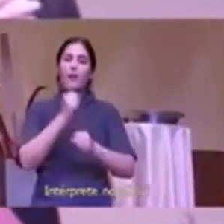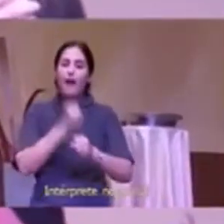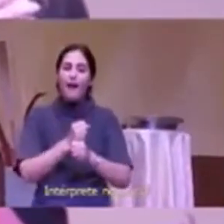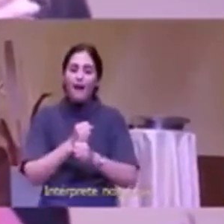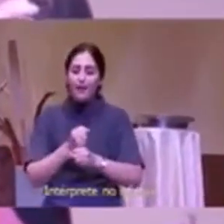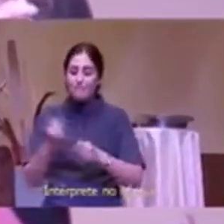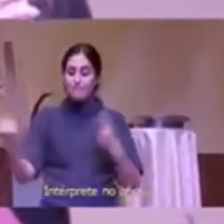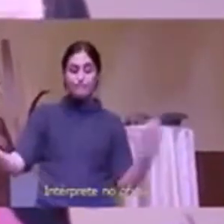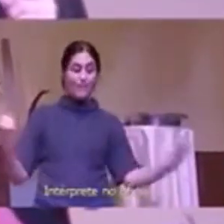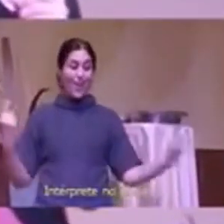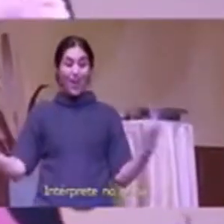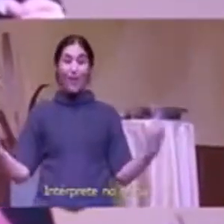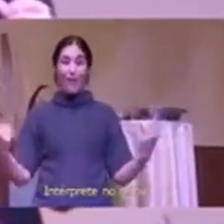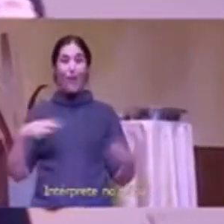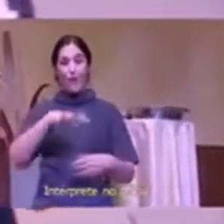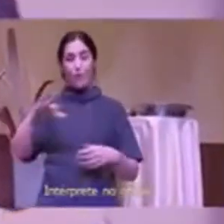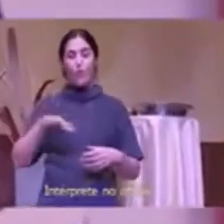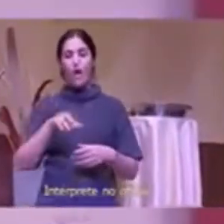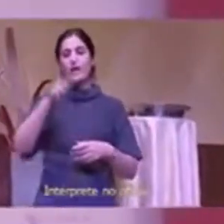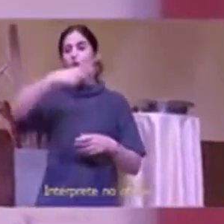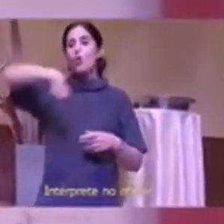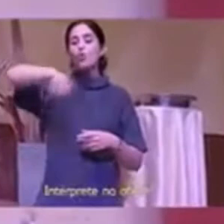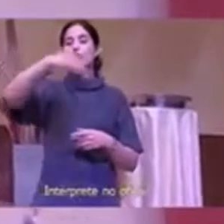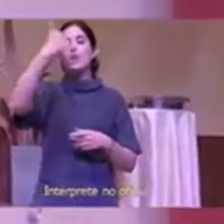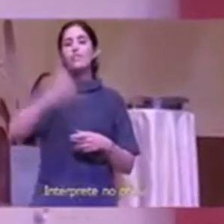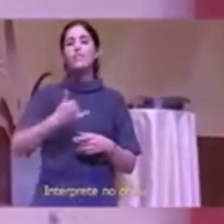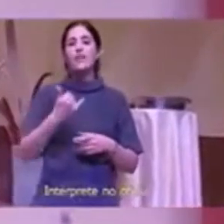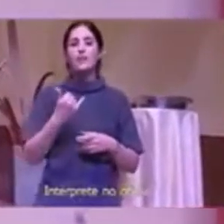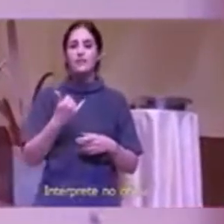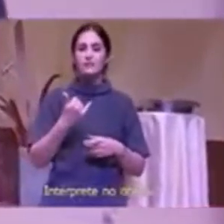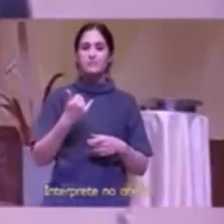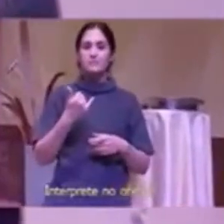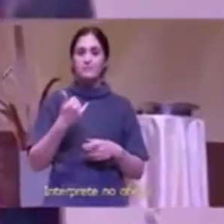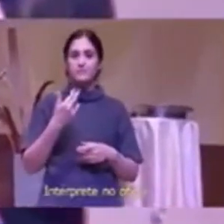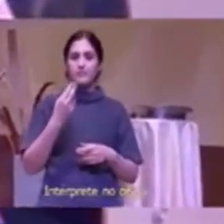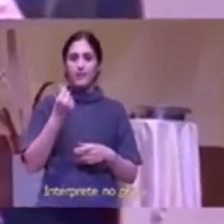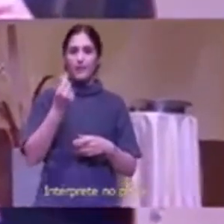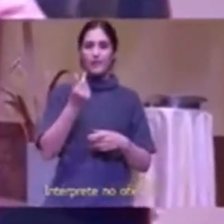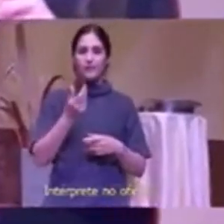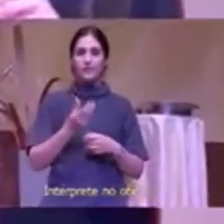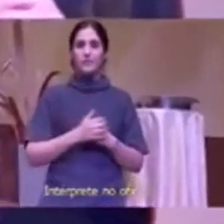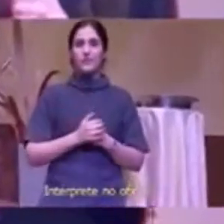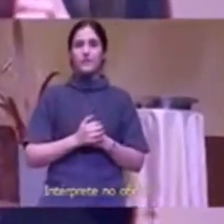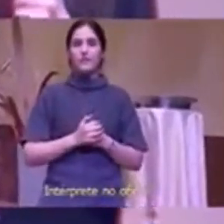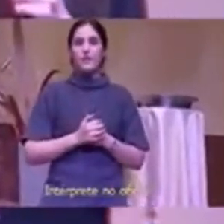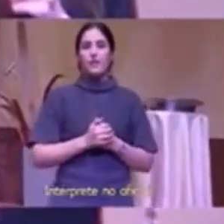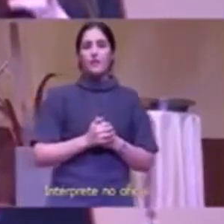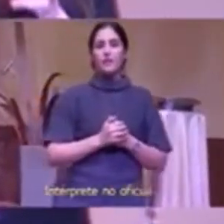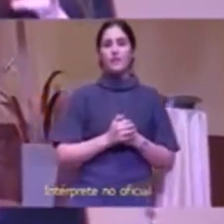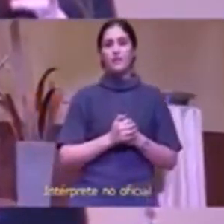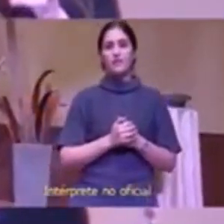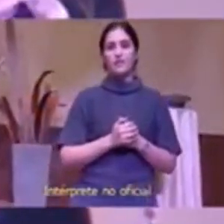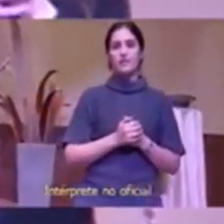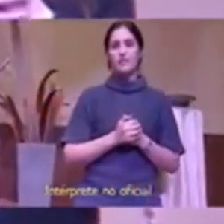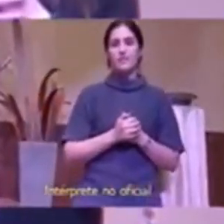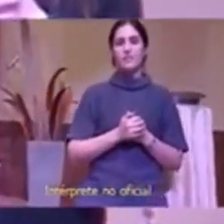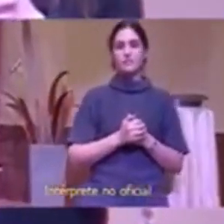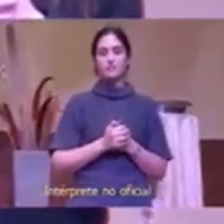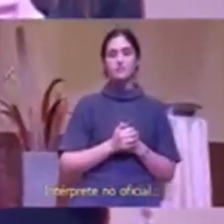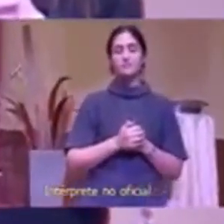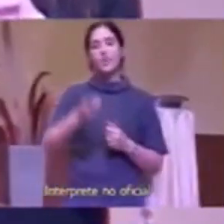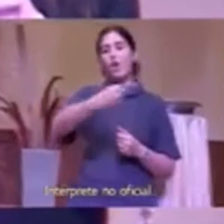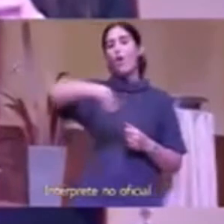esto ocurra. You have the money. Tienen el dinero. You have the mind. Tienen la mente. You know the right people. Conocen a la gente